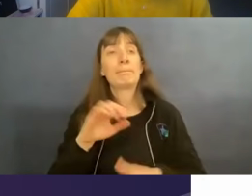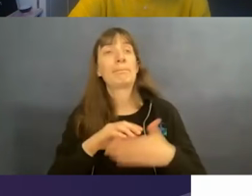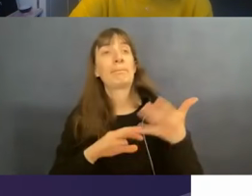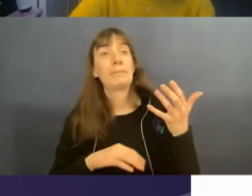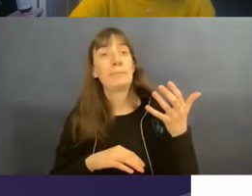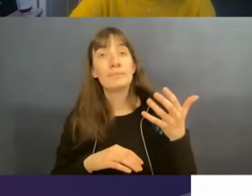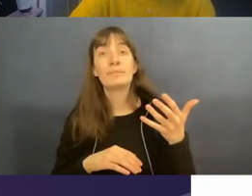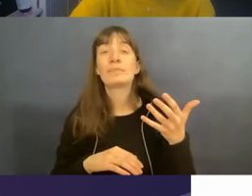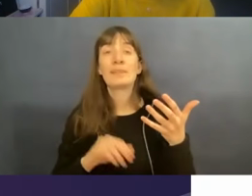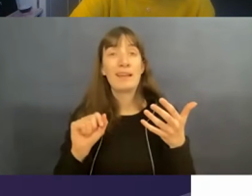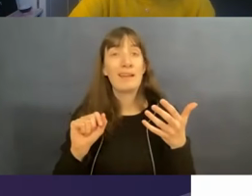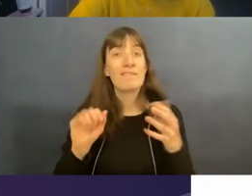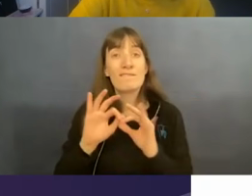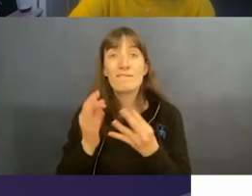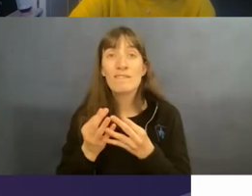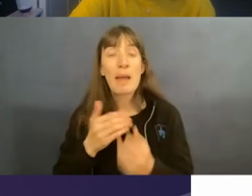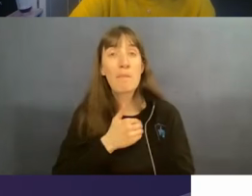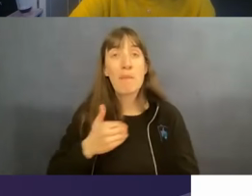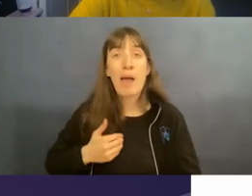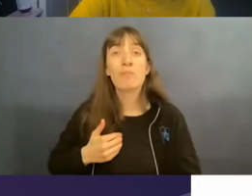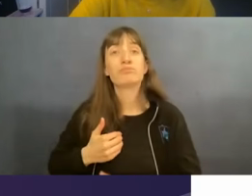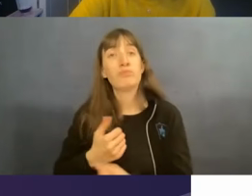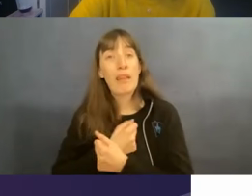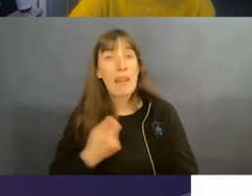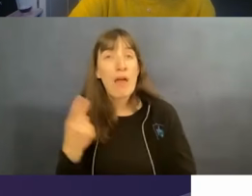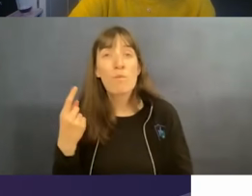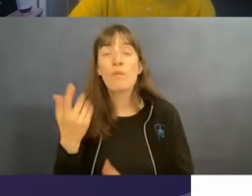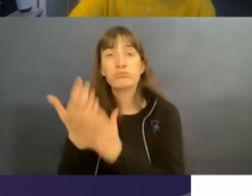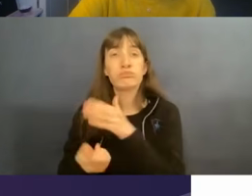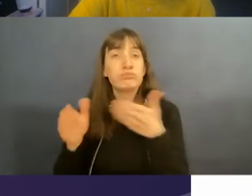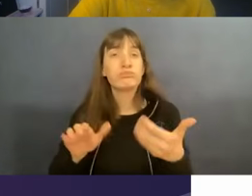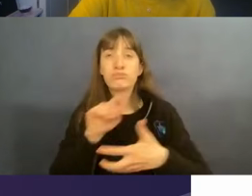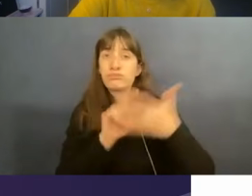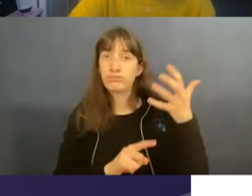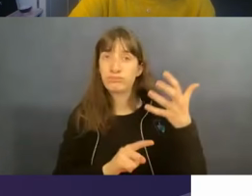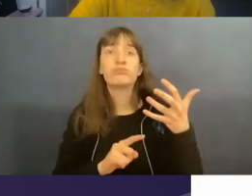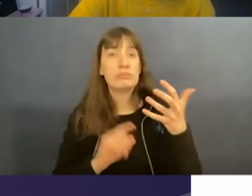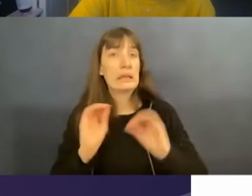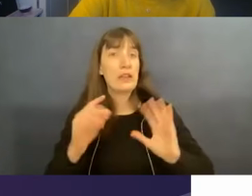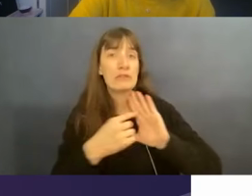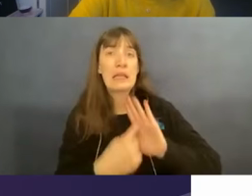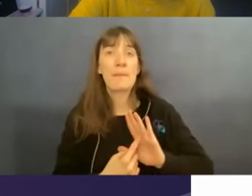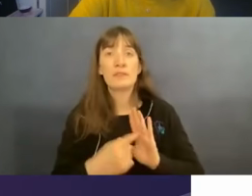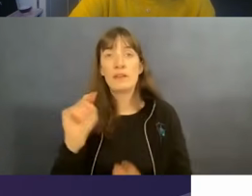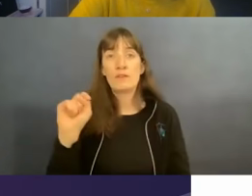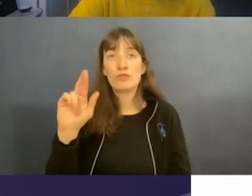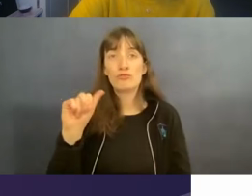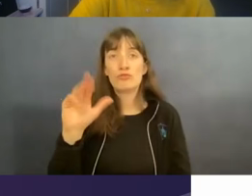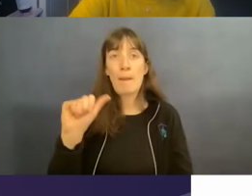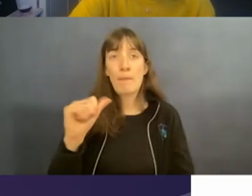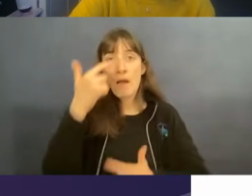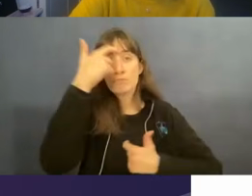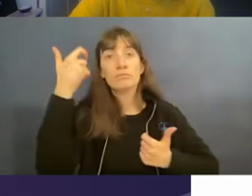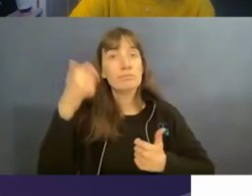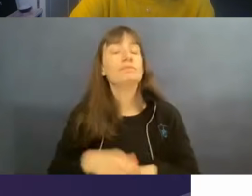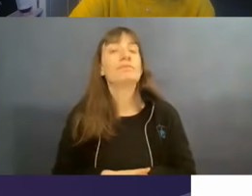loss of a loved one. So those can all be examples of trauma. And kind of thinking about the impact